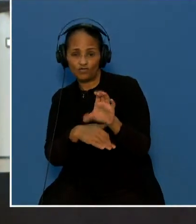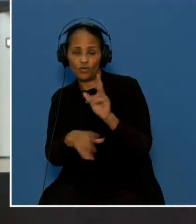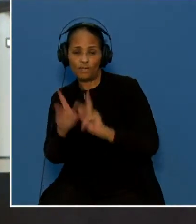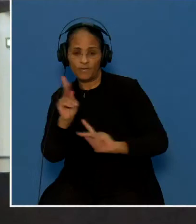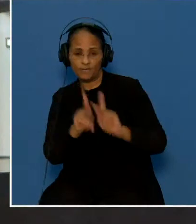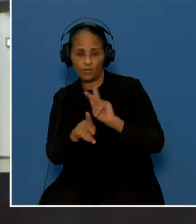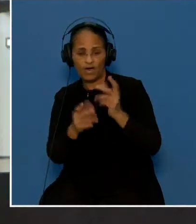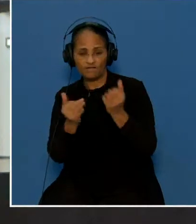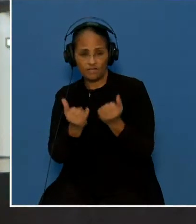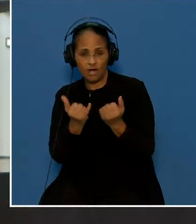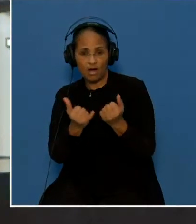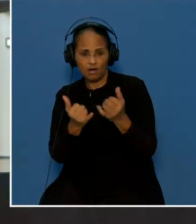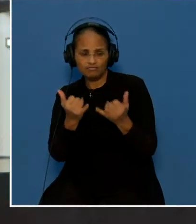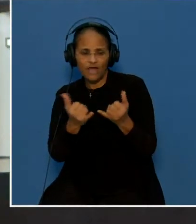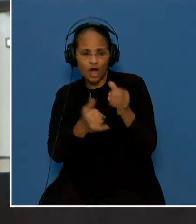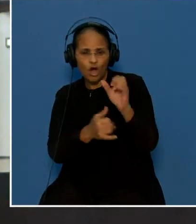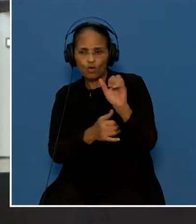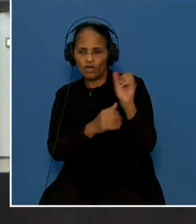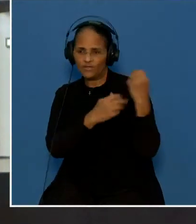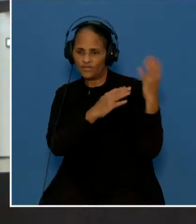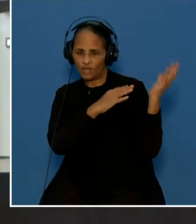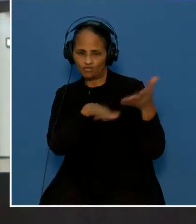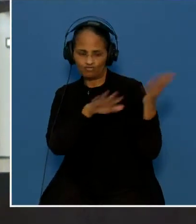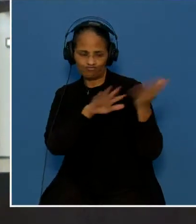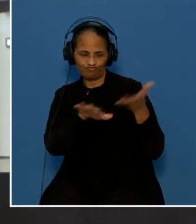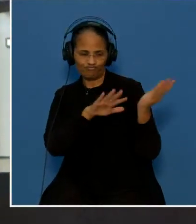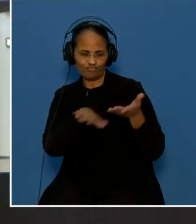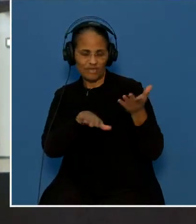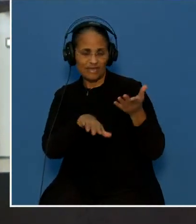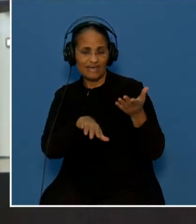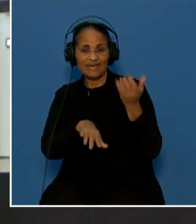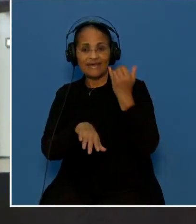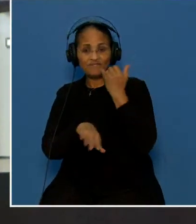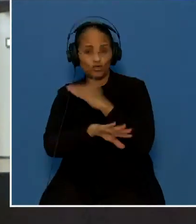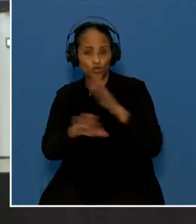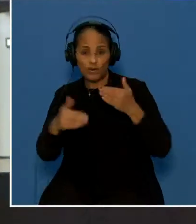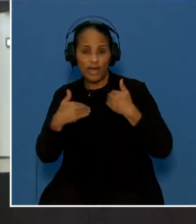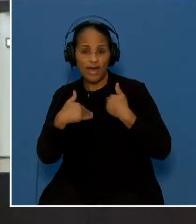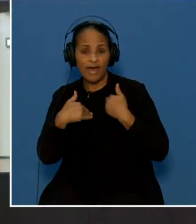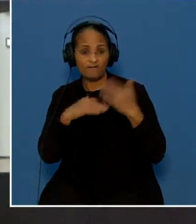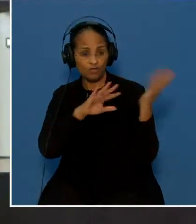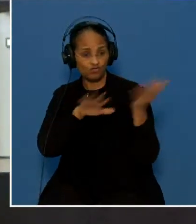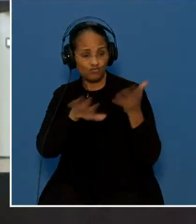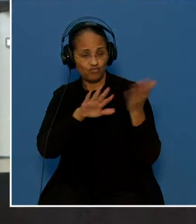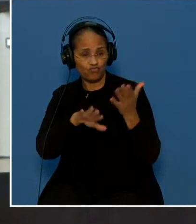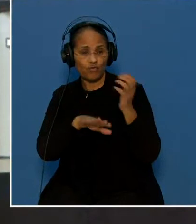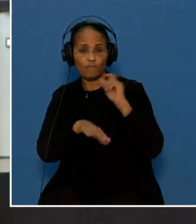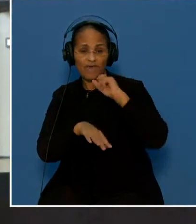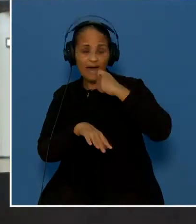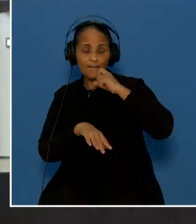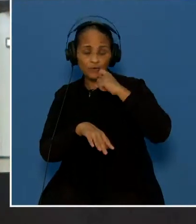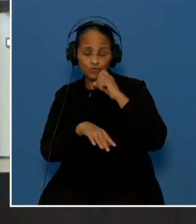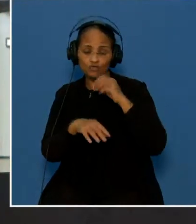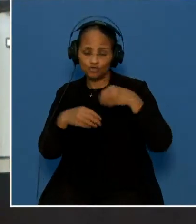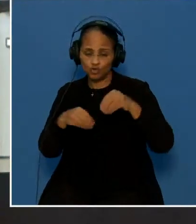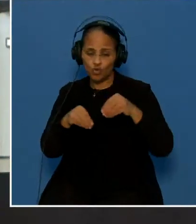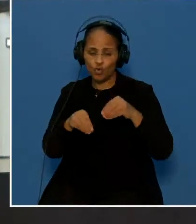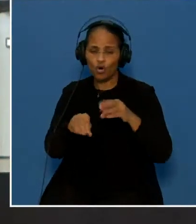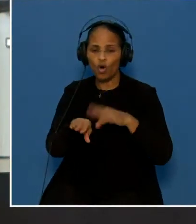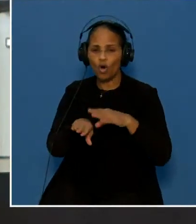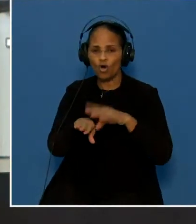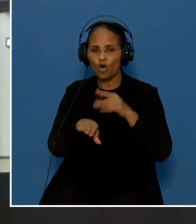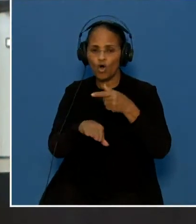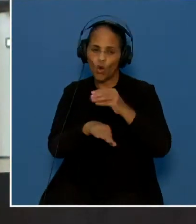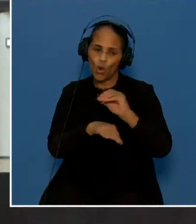app. If you don't already have the app, you can download it from the Apple's App Store or, of course, Google